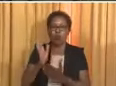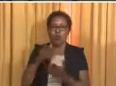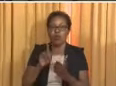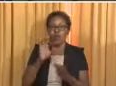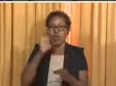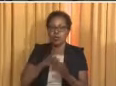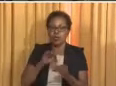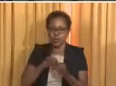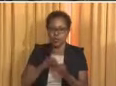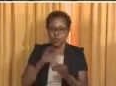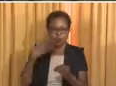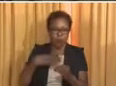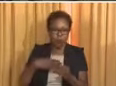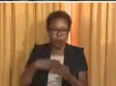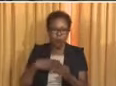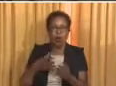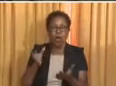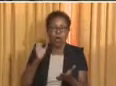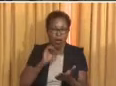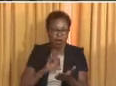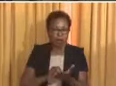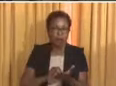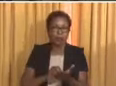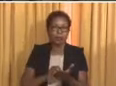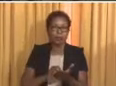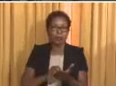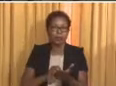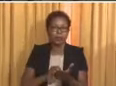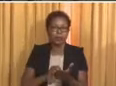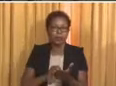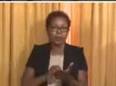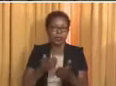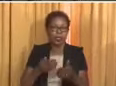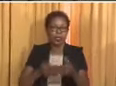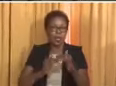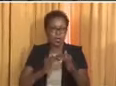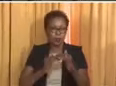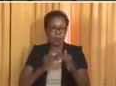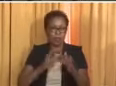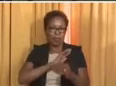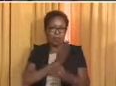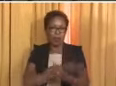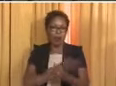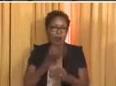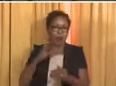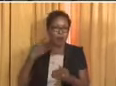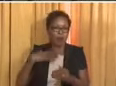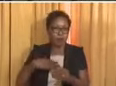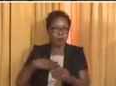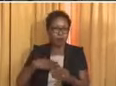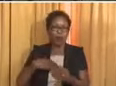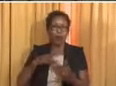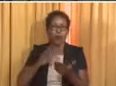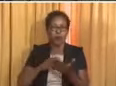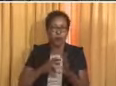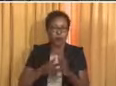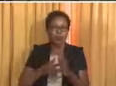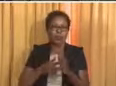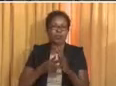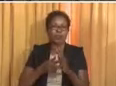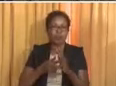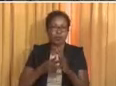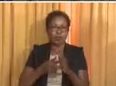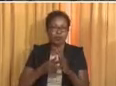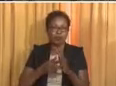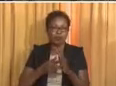representatives. More poignantly, however, limiting the powers of the people donated to the elected representatives